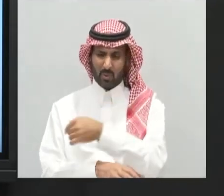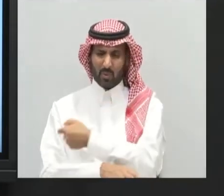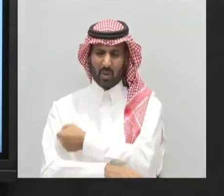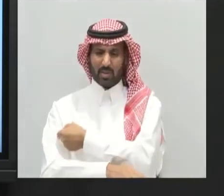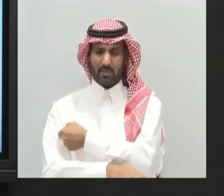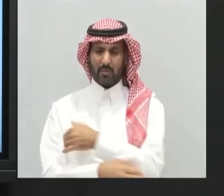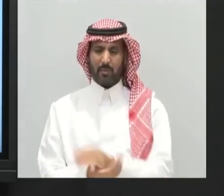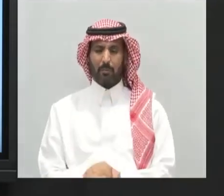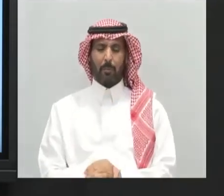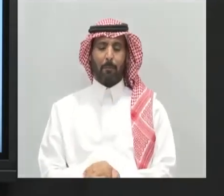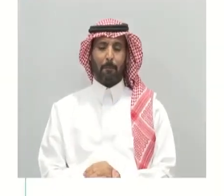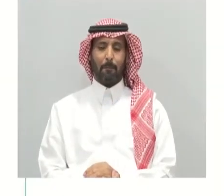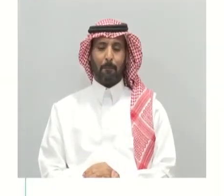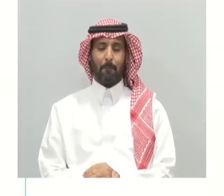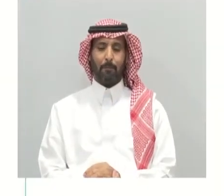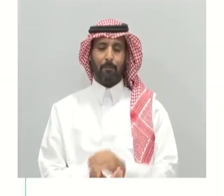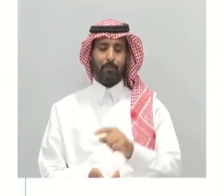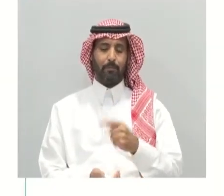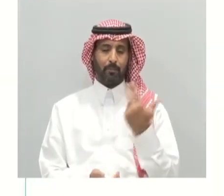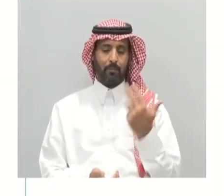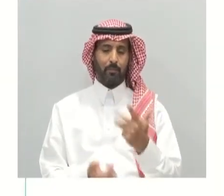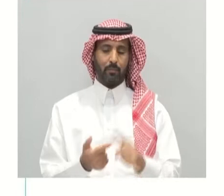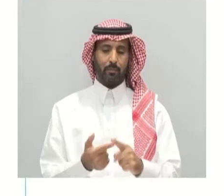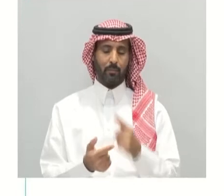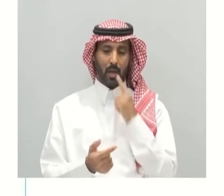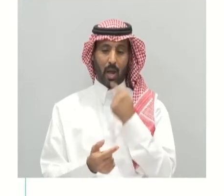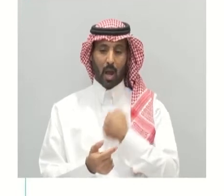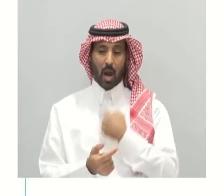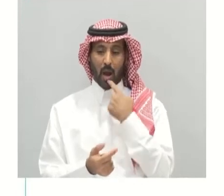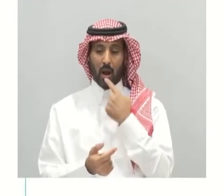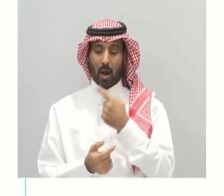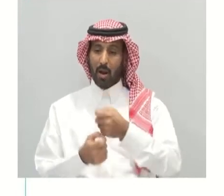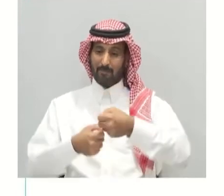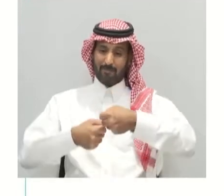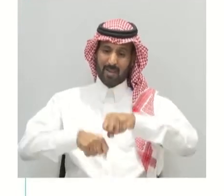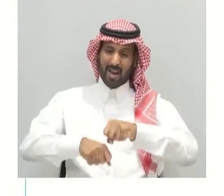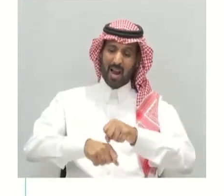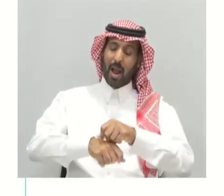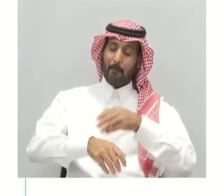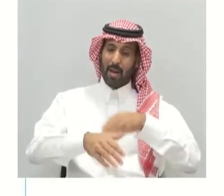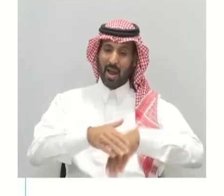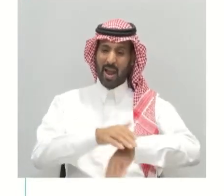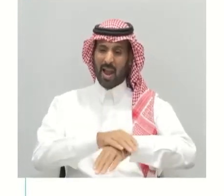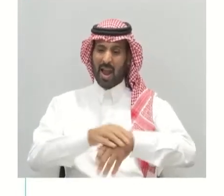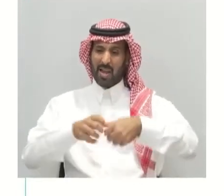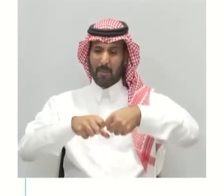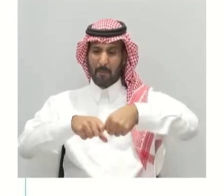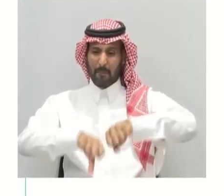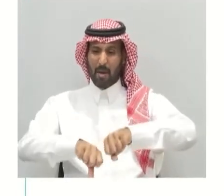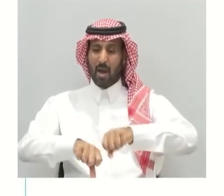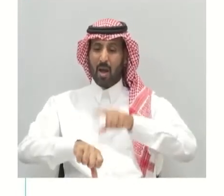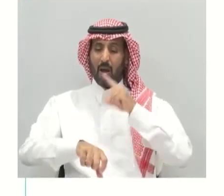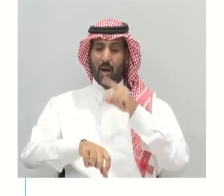hospitals. And number nine, I broke my leg.